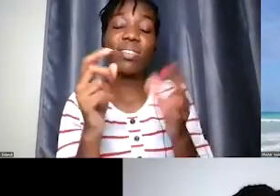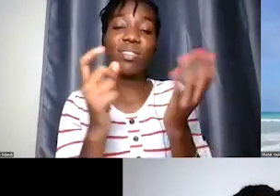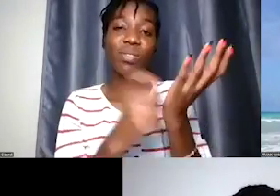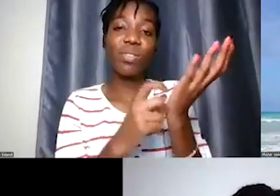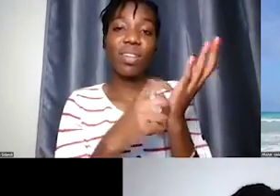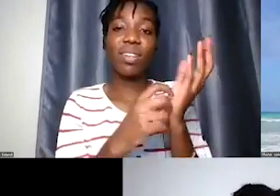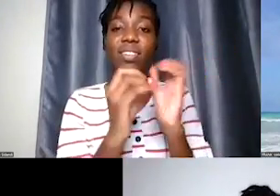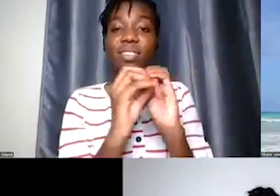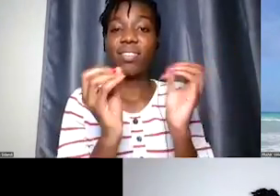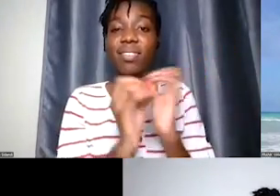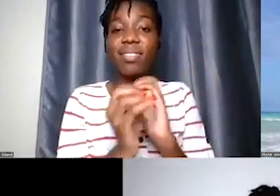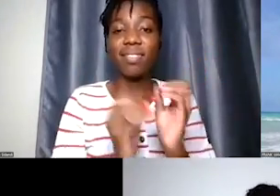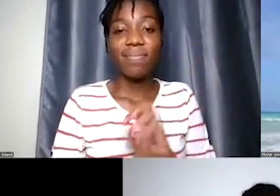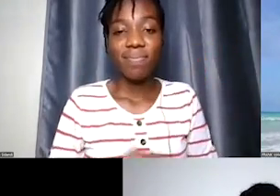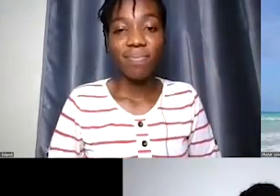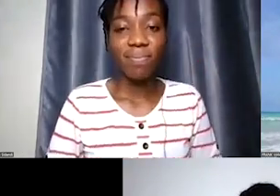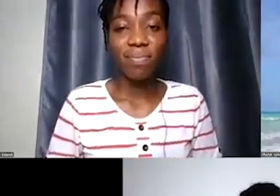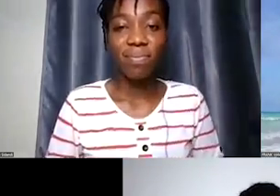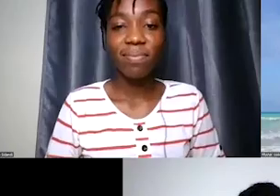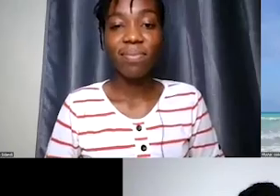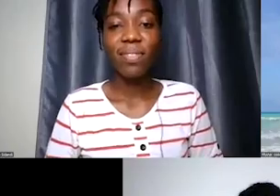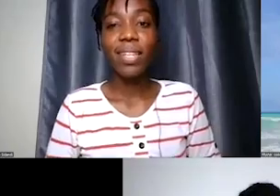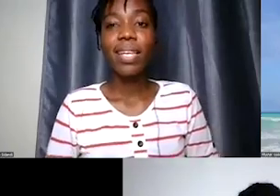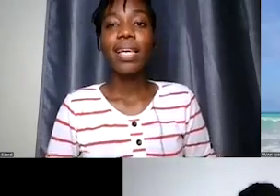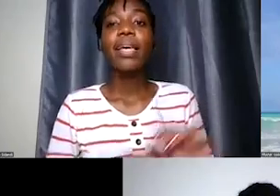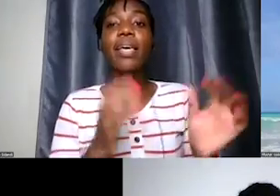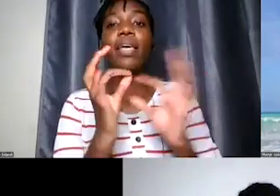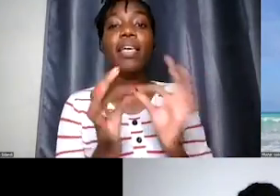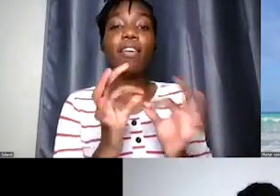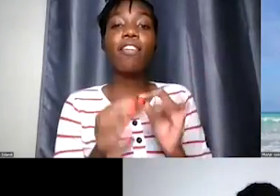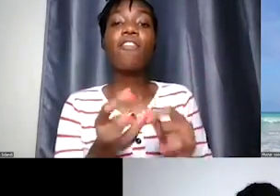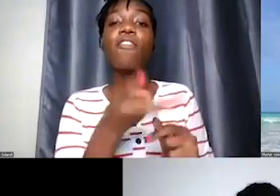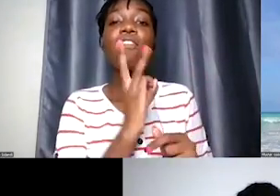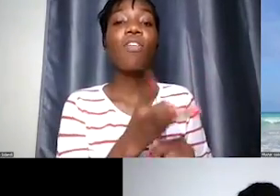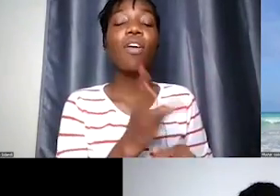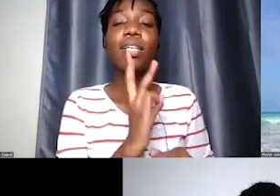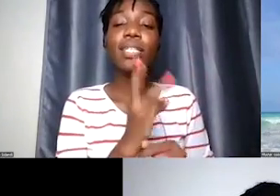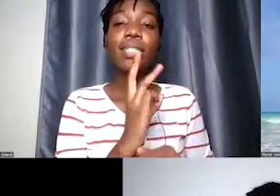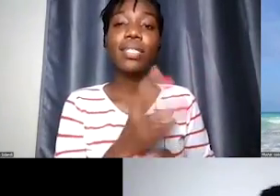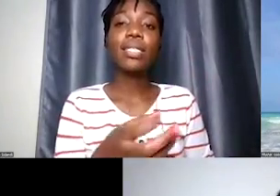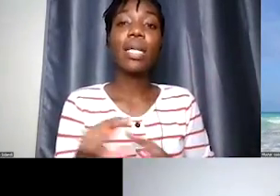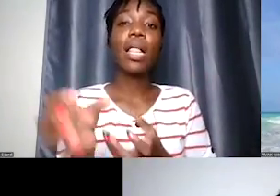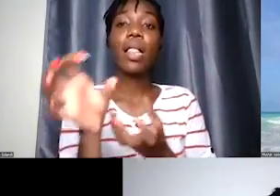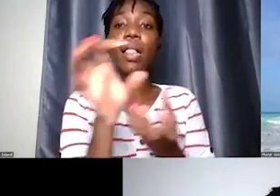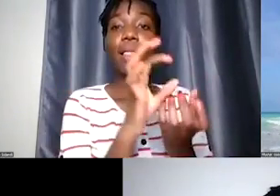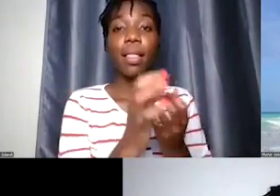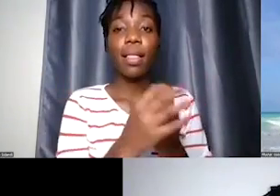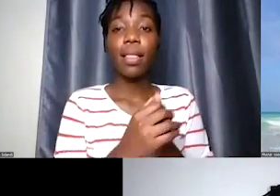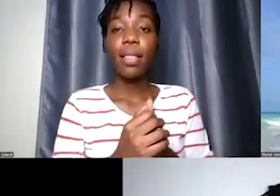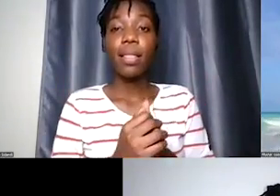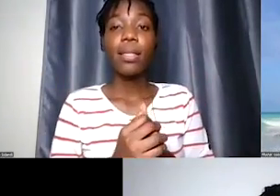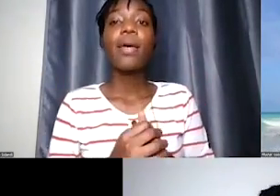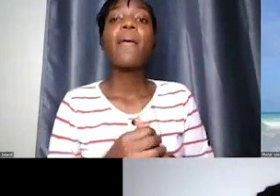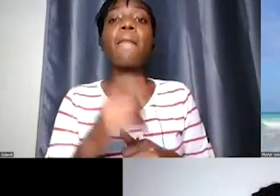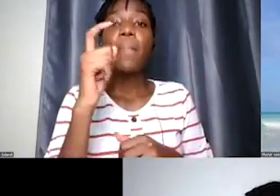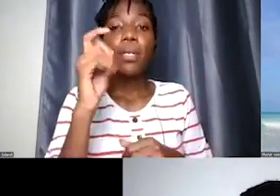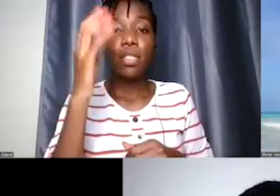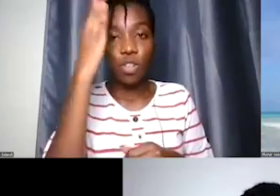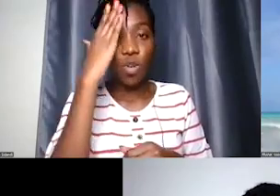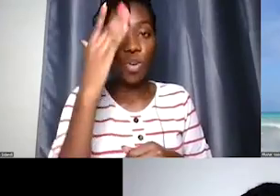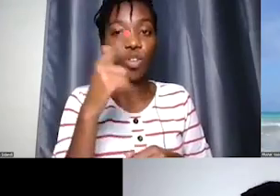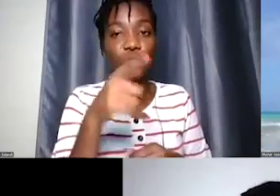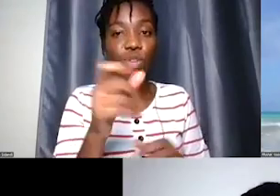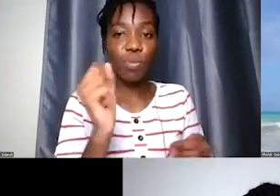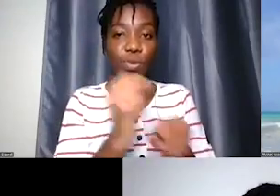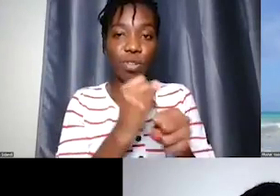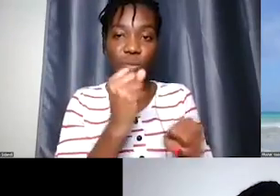So what I said is when the water drops down, just you know you cannot pick it, but you